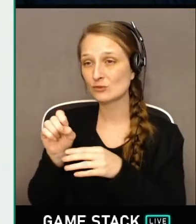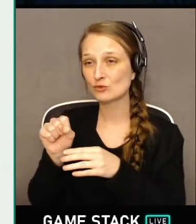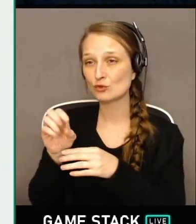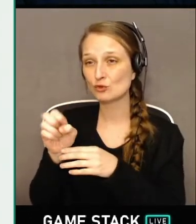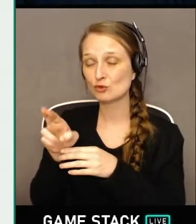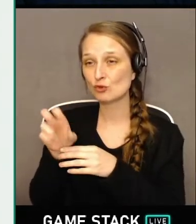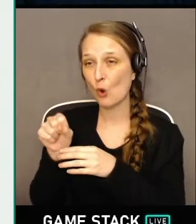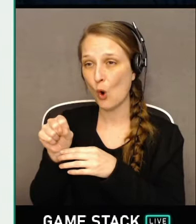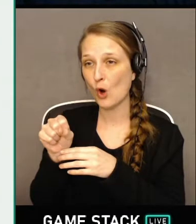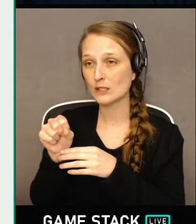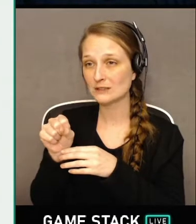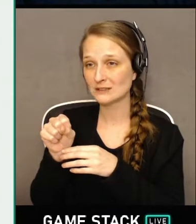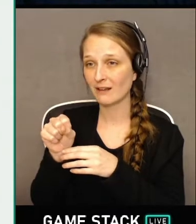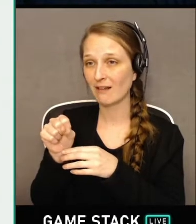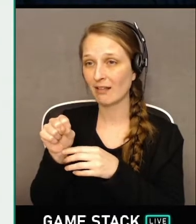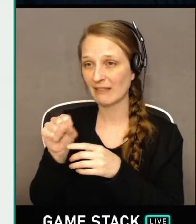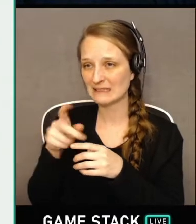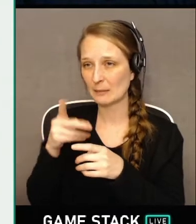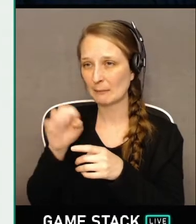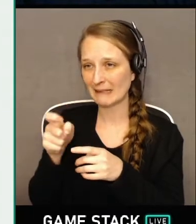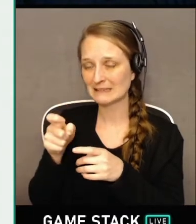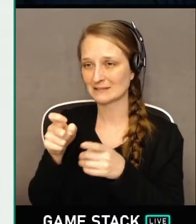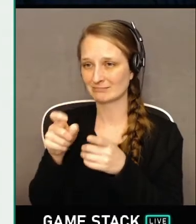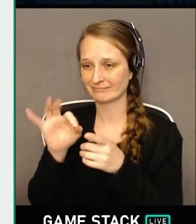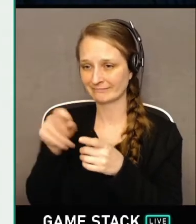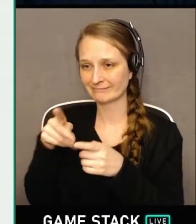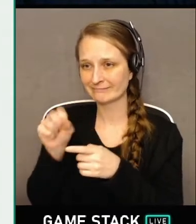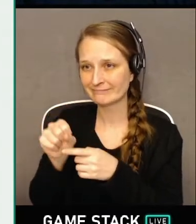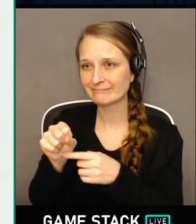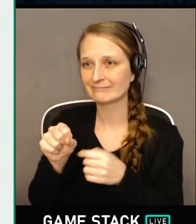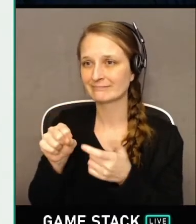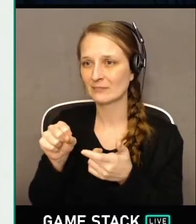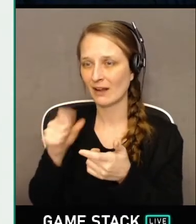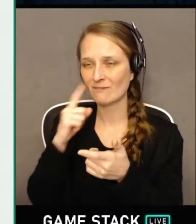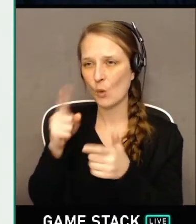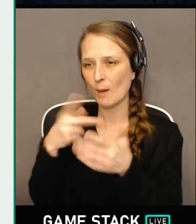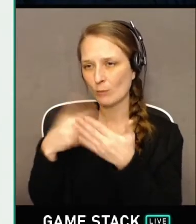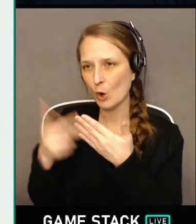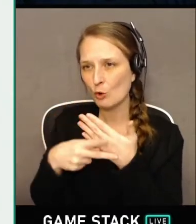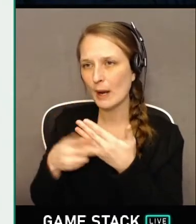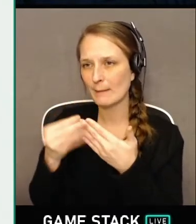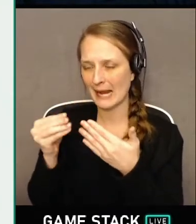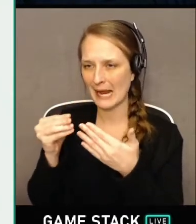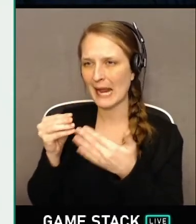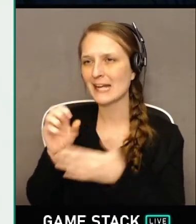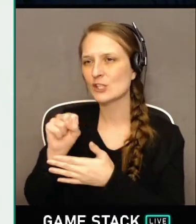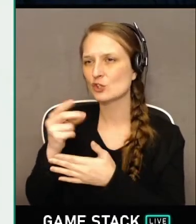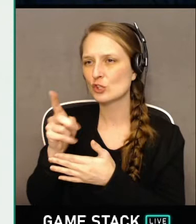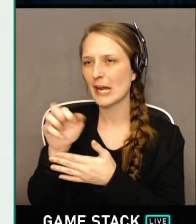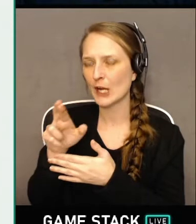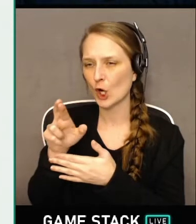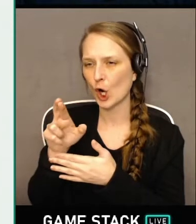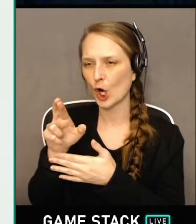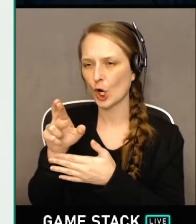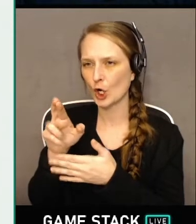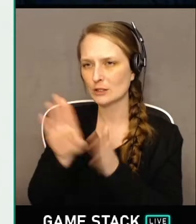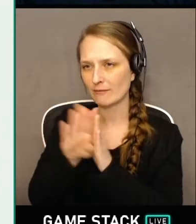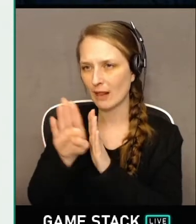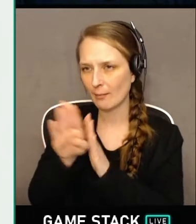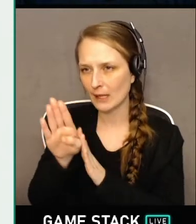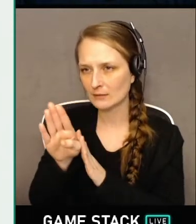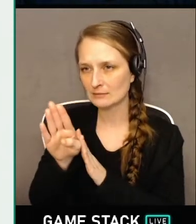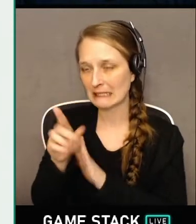compiler to foster industry collaboration on GPU programming and shader compiler development. In the